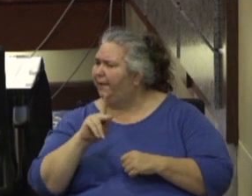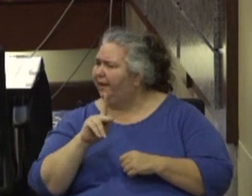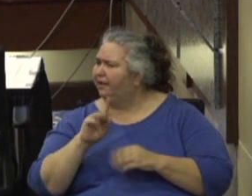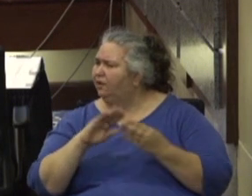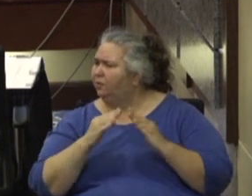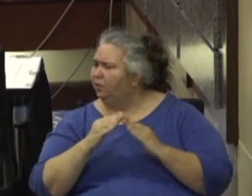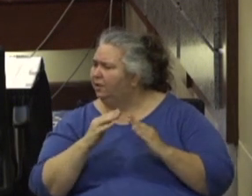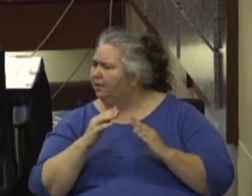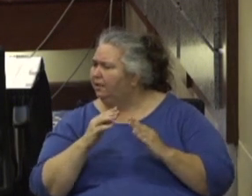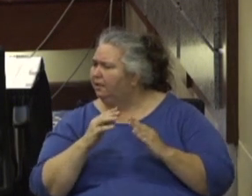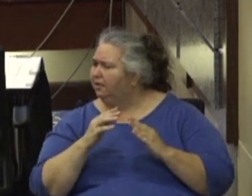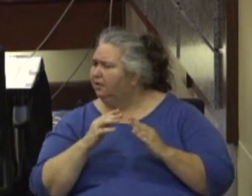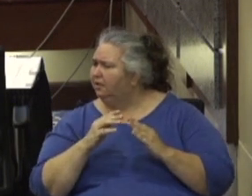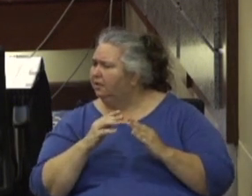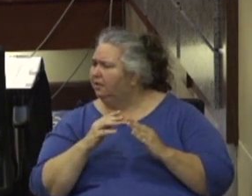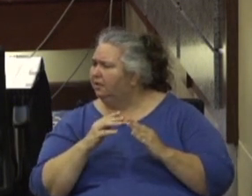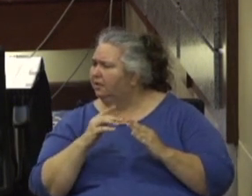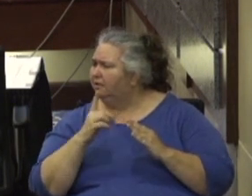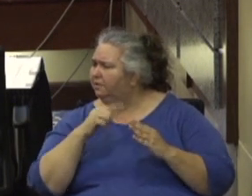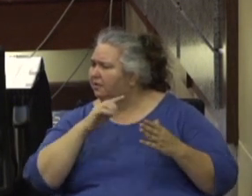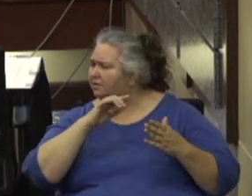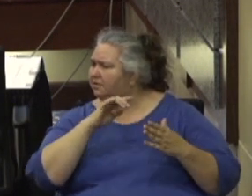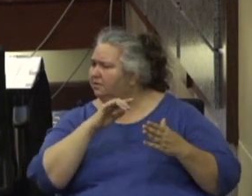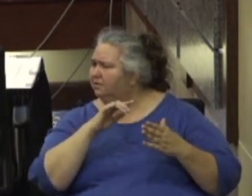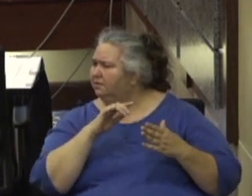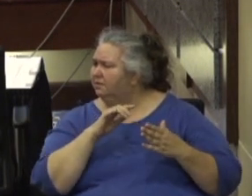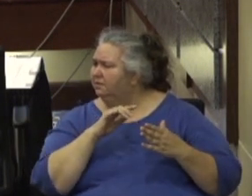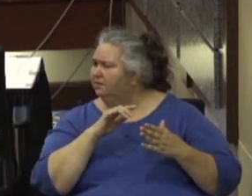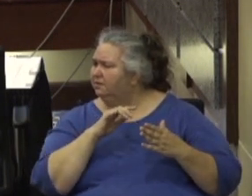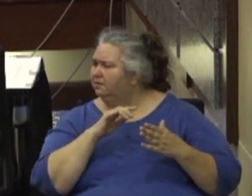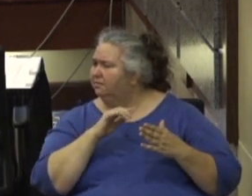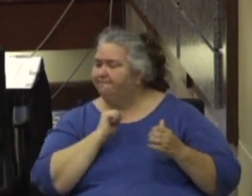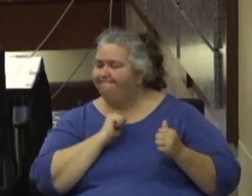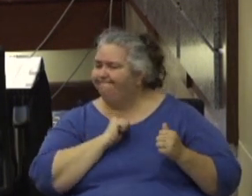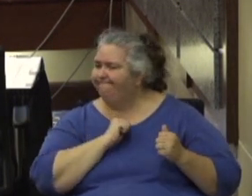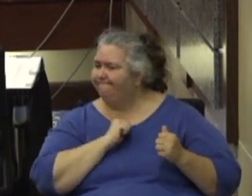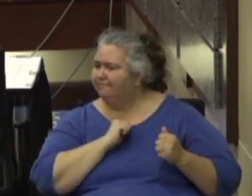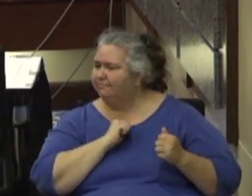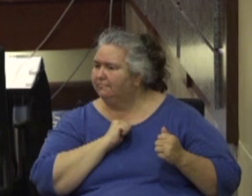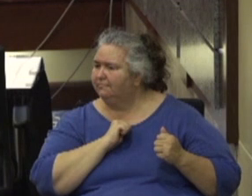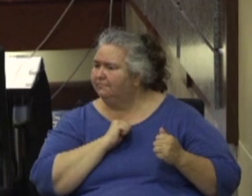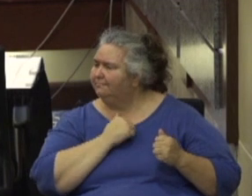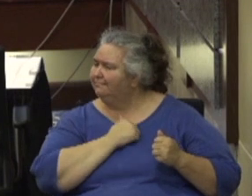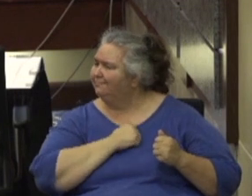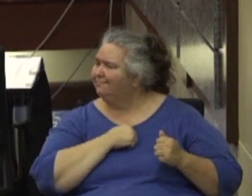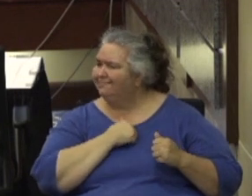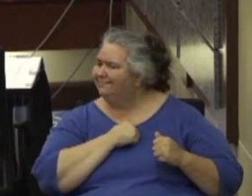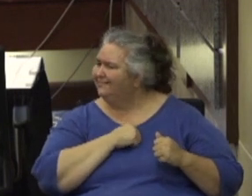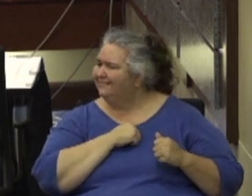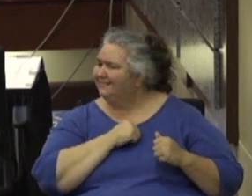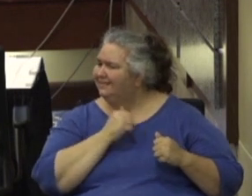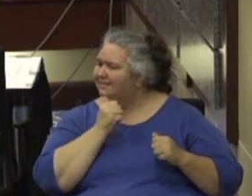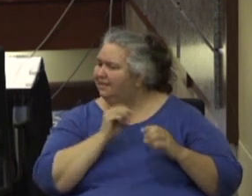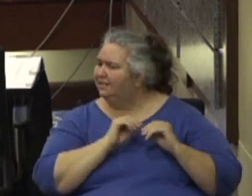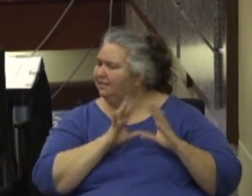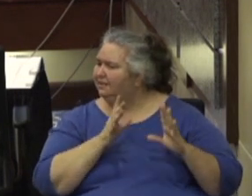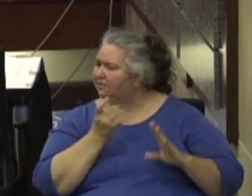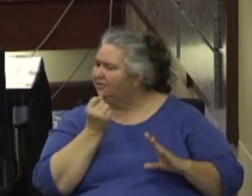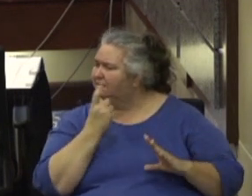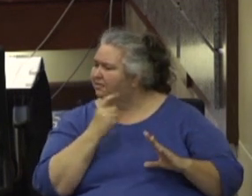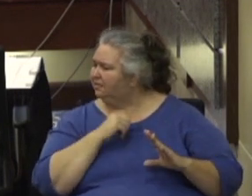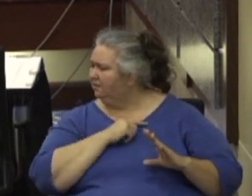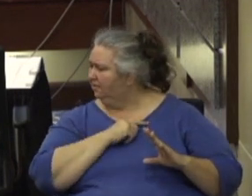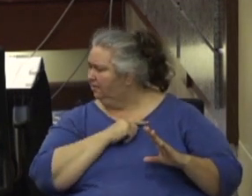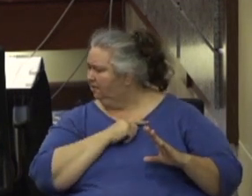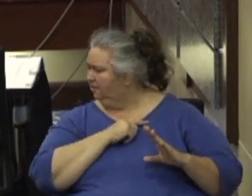integral in getting these programs on the street. There's other programs, and Sarah is going to talk about those a bit more in